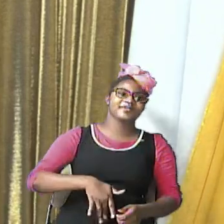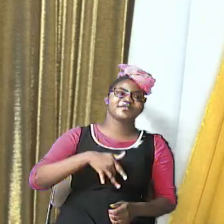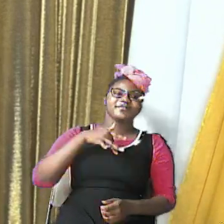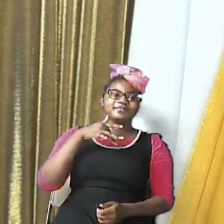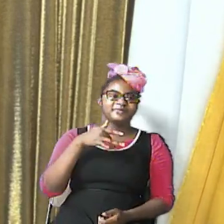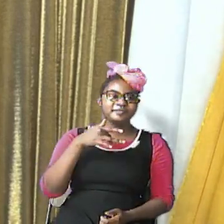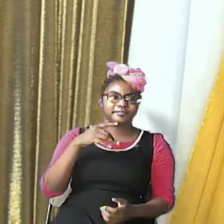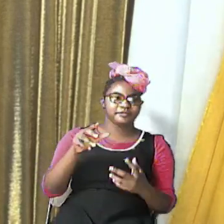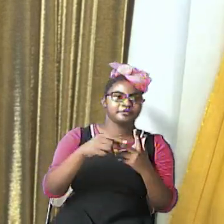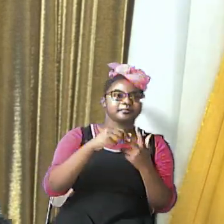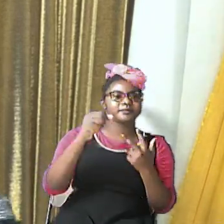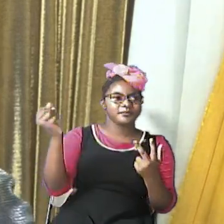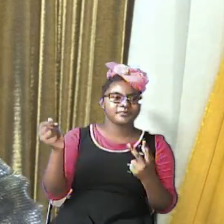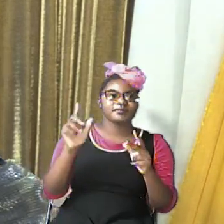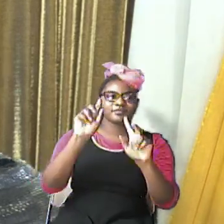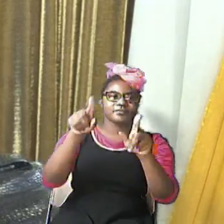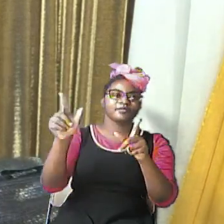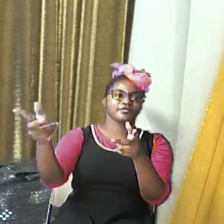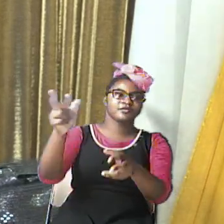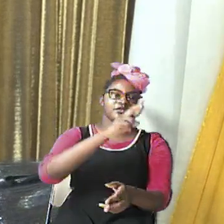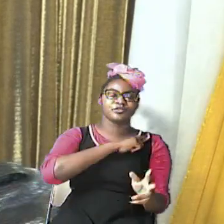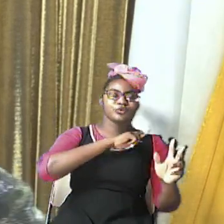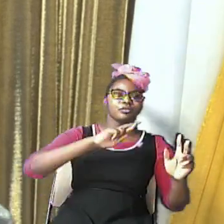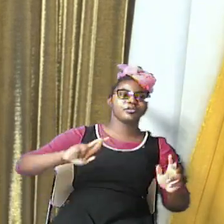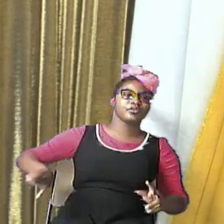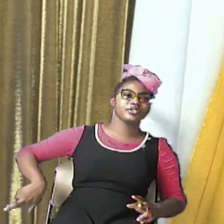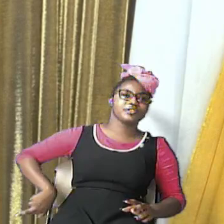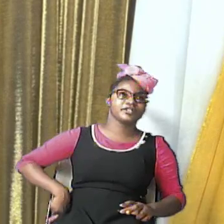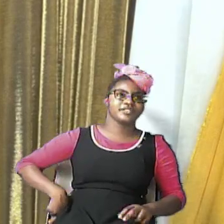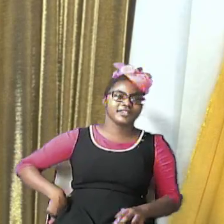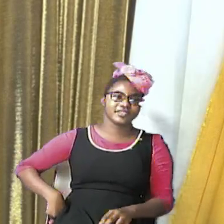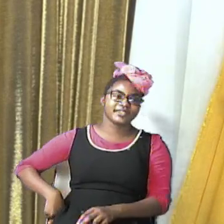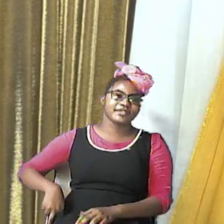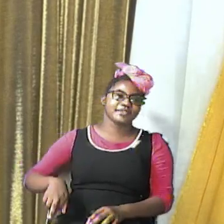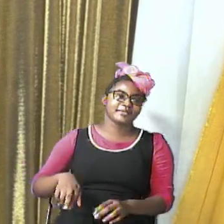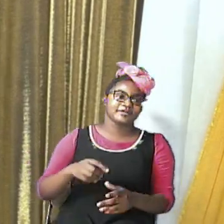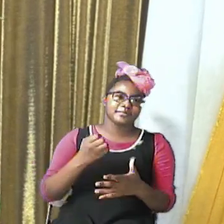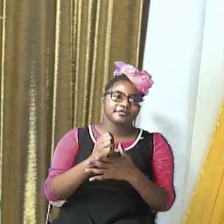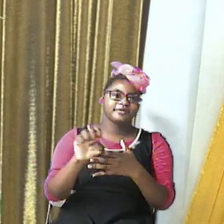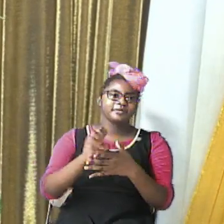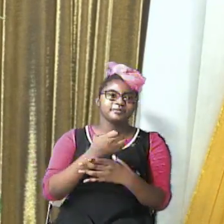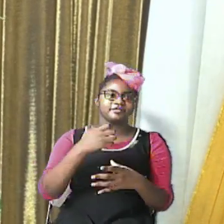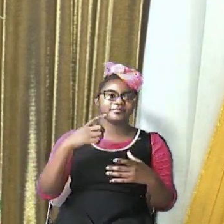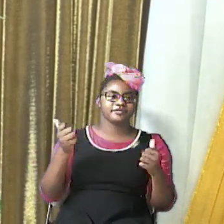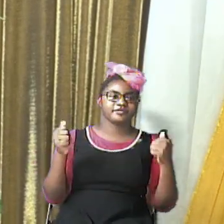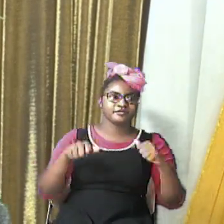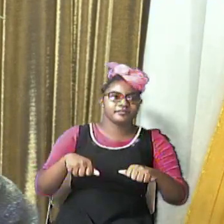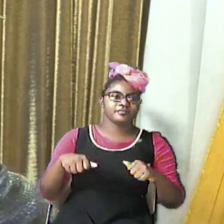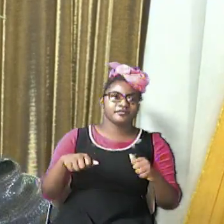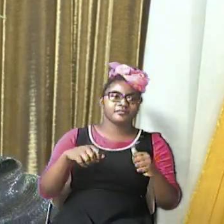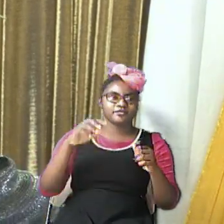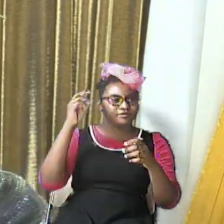royalty. Even if you don't have a vest, you know, put on your best. Fix up your hair.